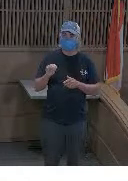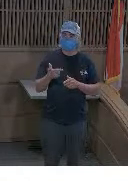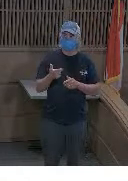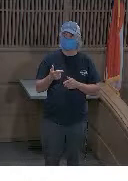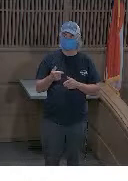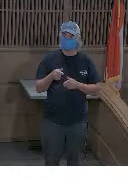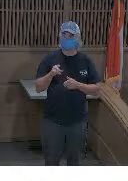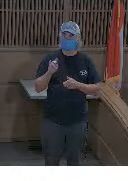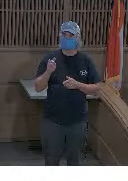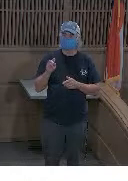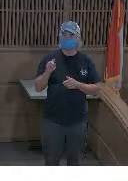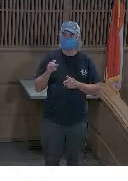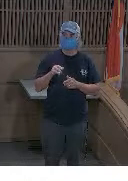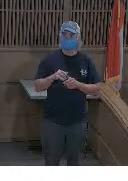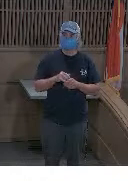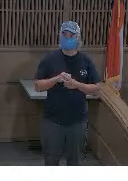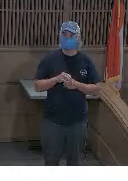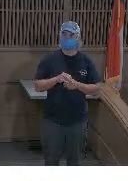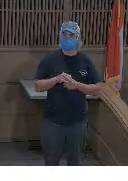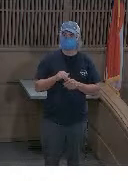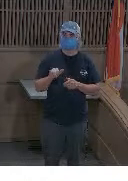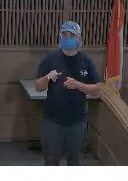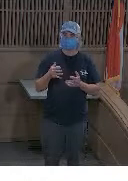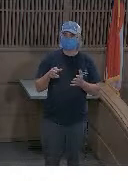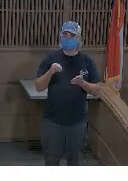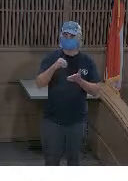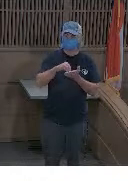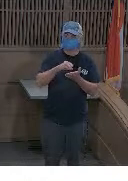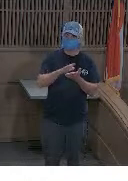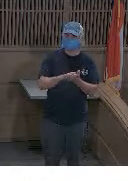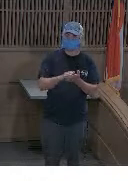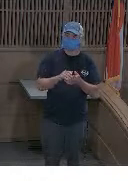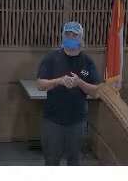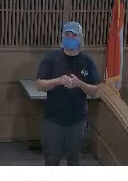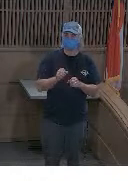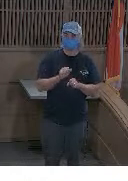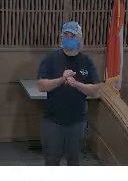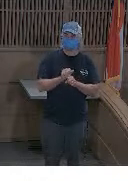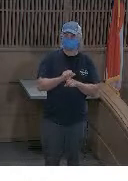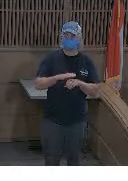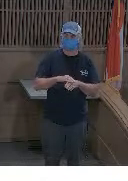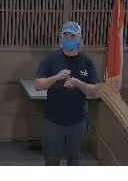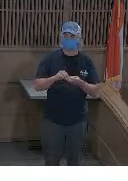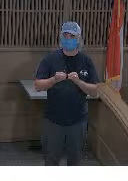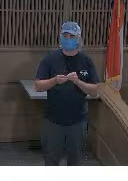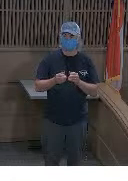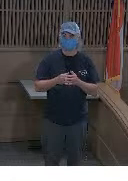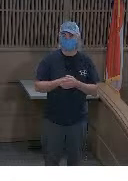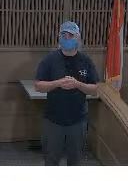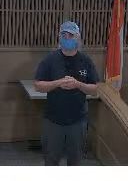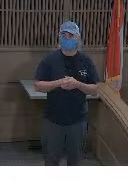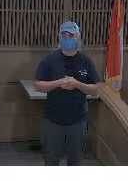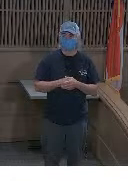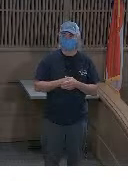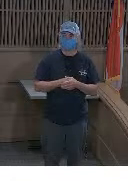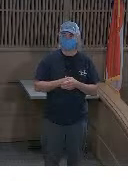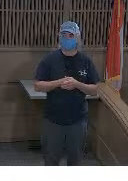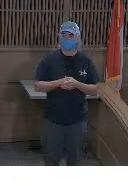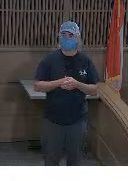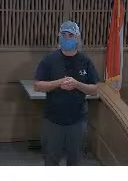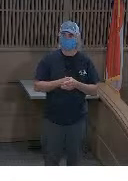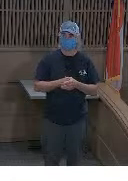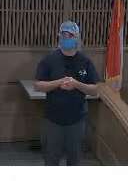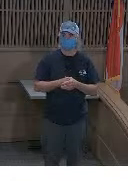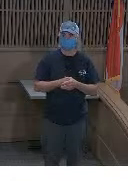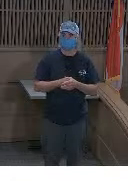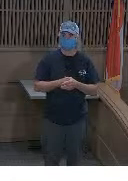already. That is confirmed. We're still working on stacks, and like I said, the tests and some of the proof of address.